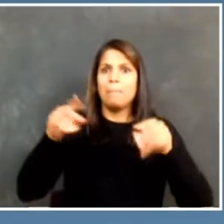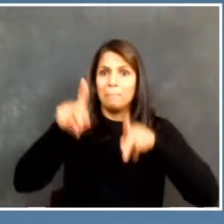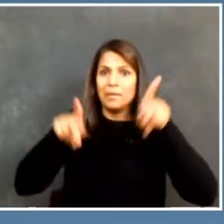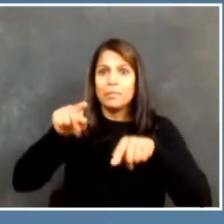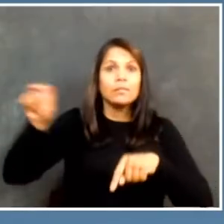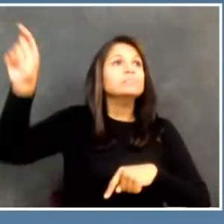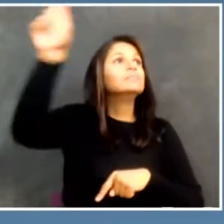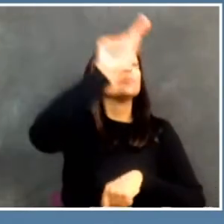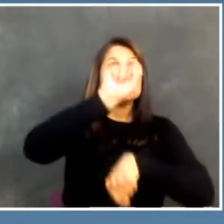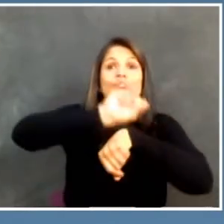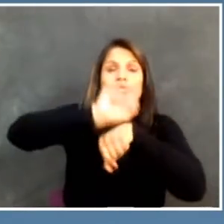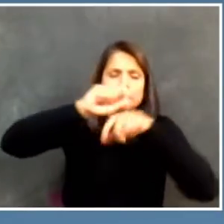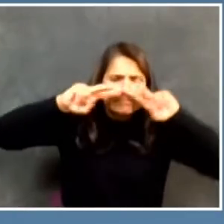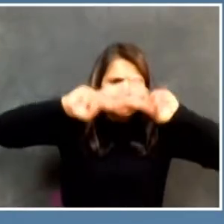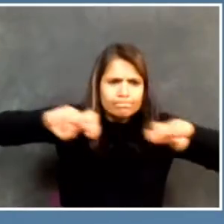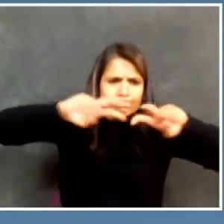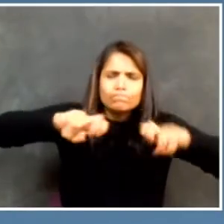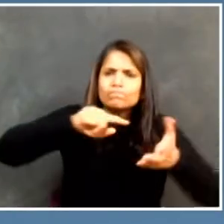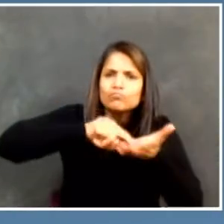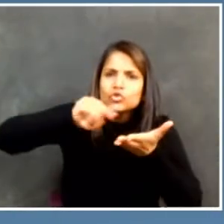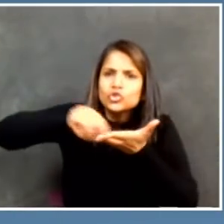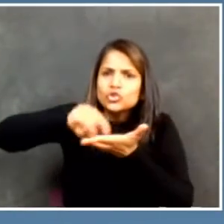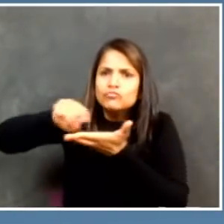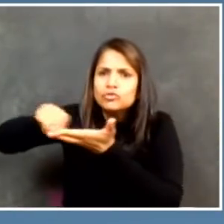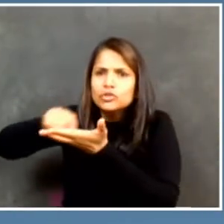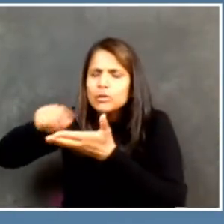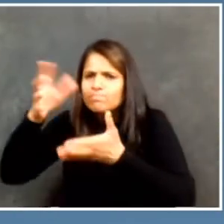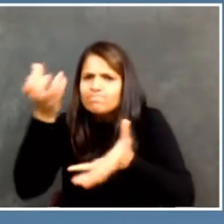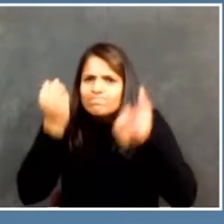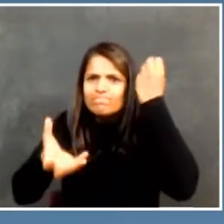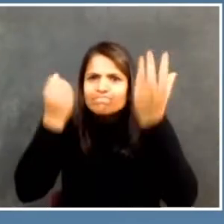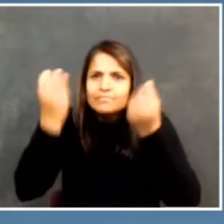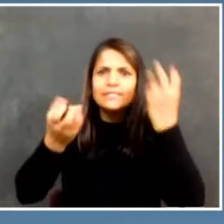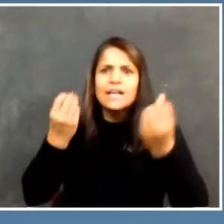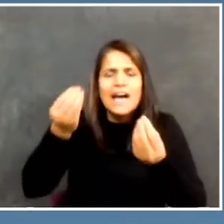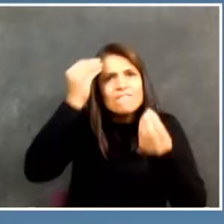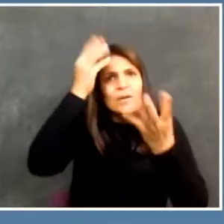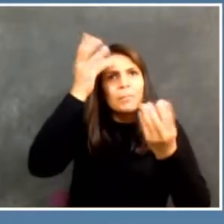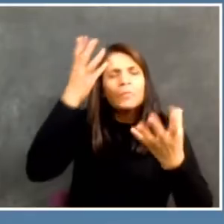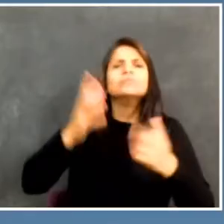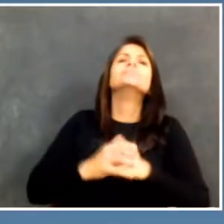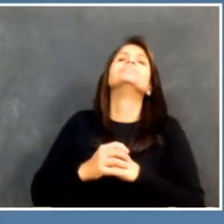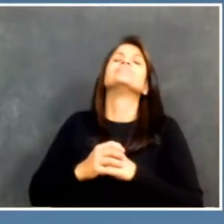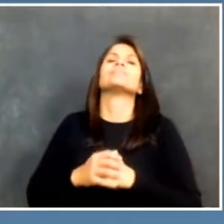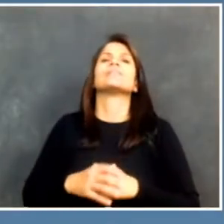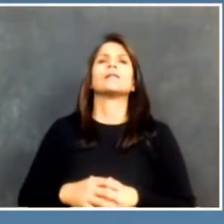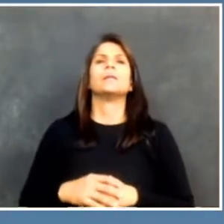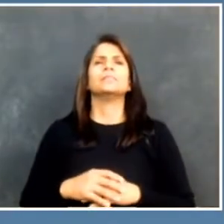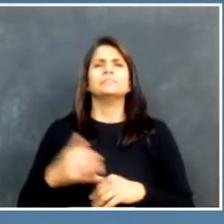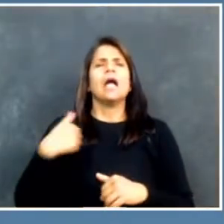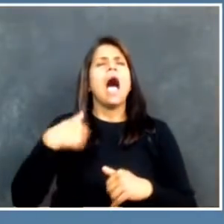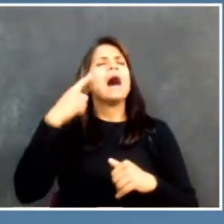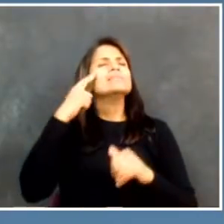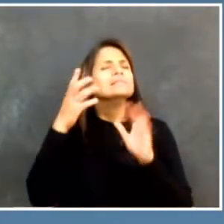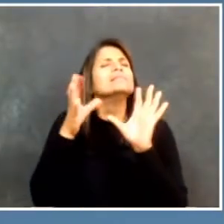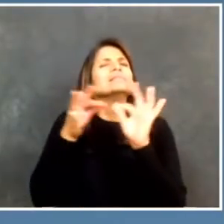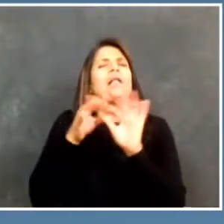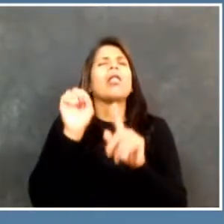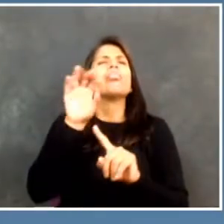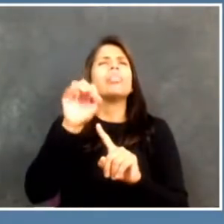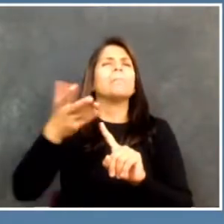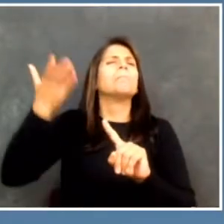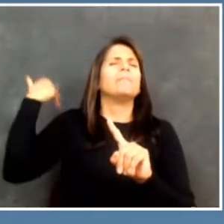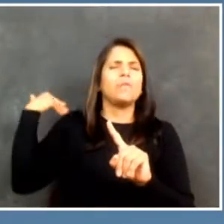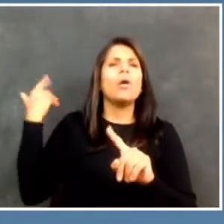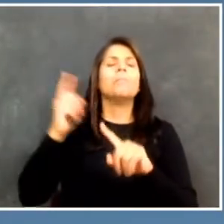on, is that part of what we have learned from previous